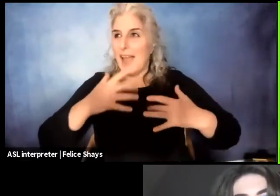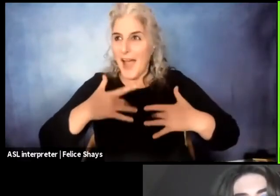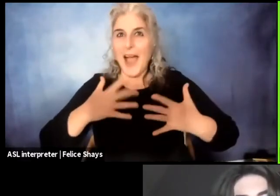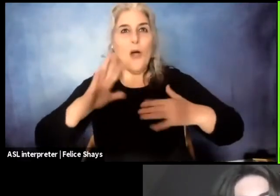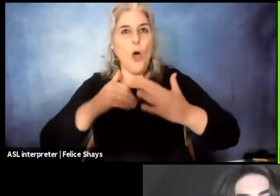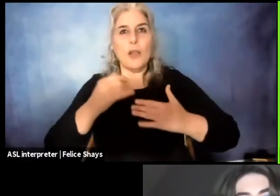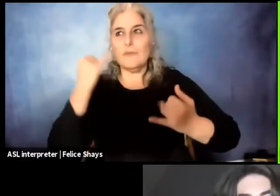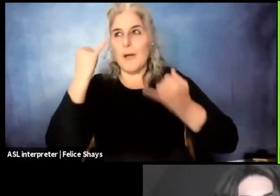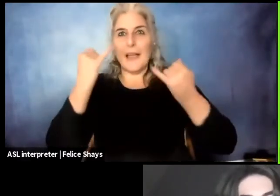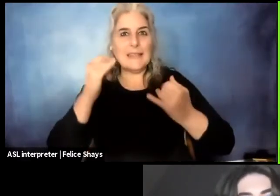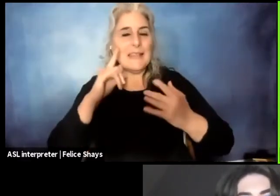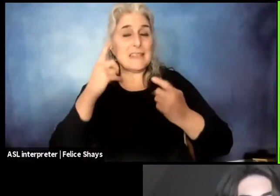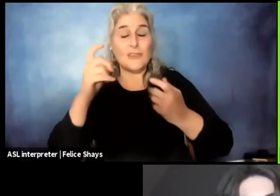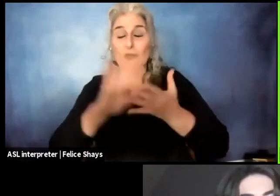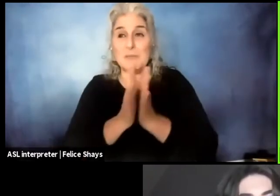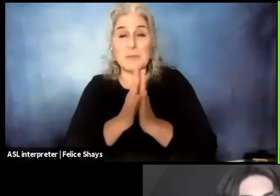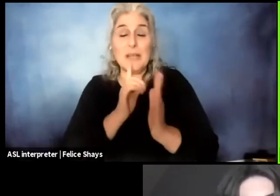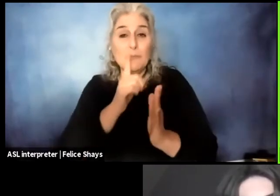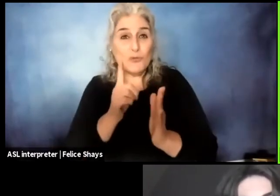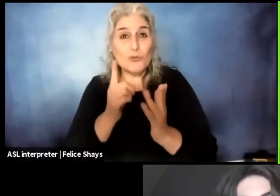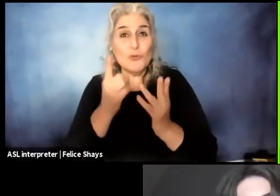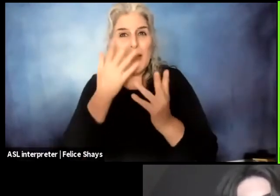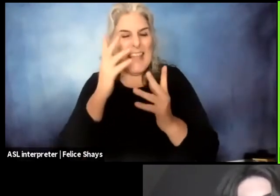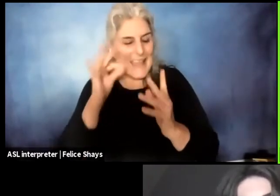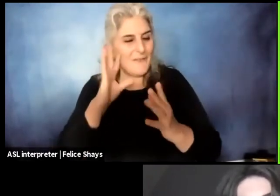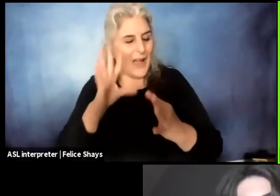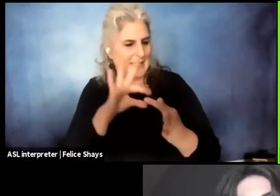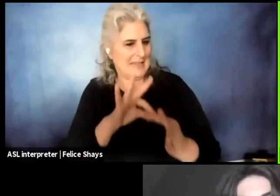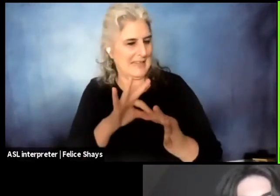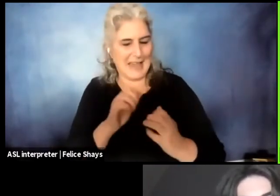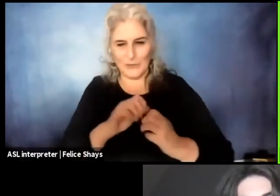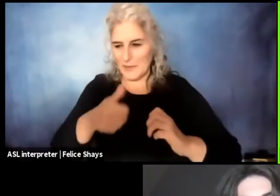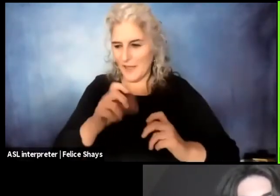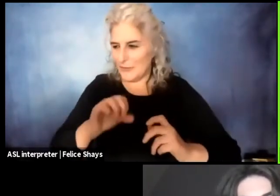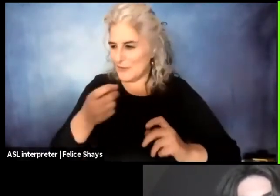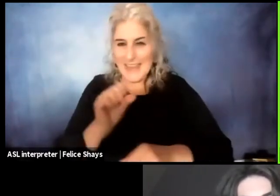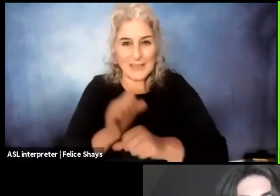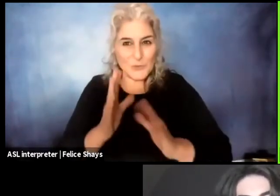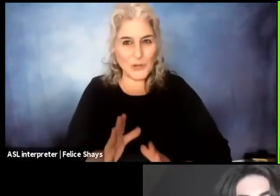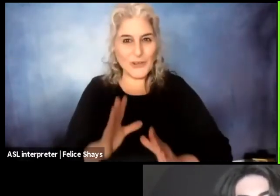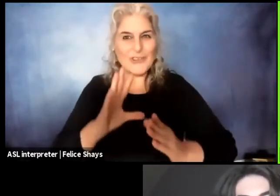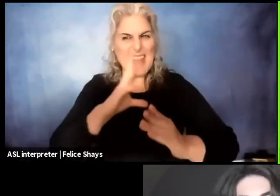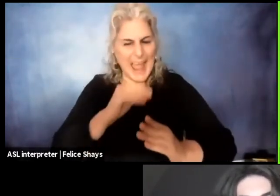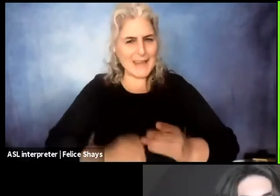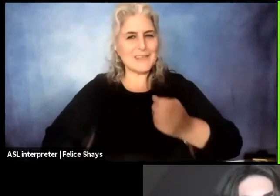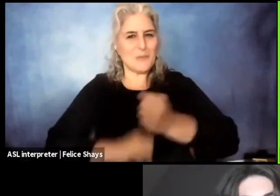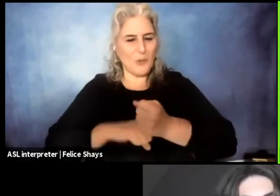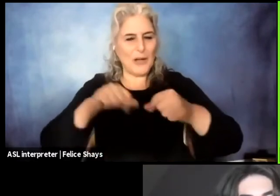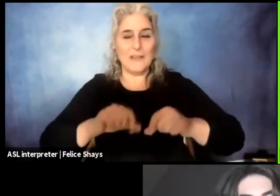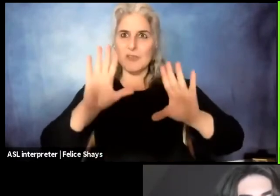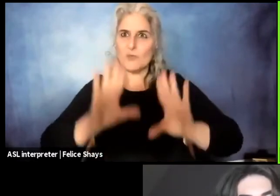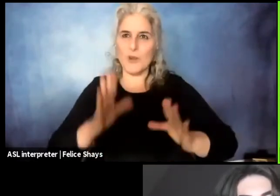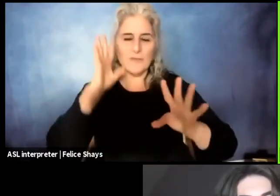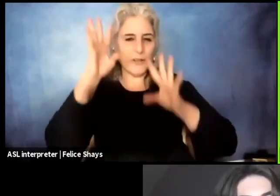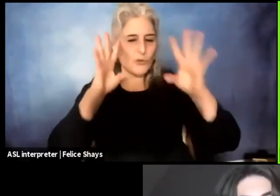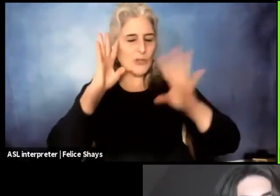come true. So I am really into making sure that I'm uplifting this very creative,